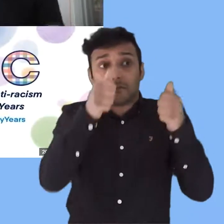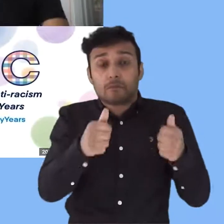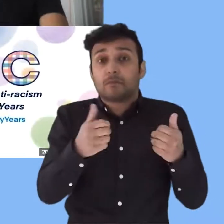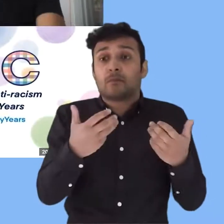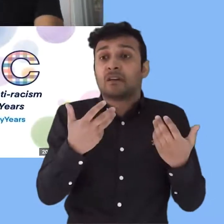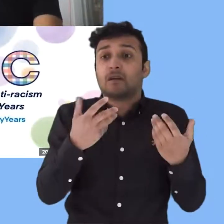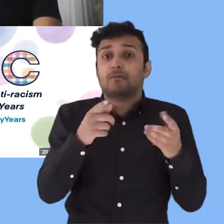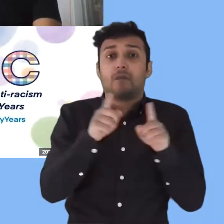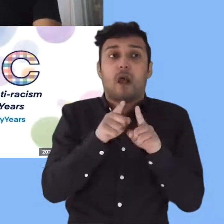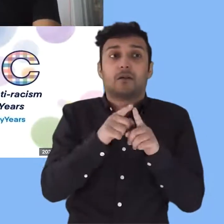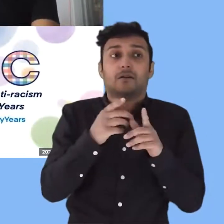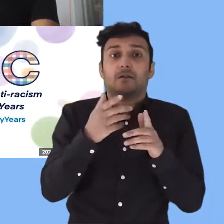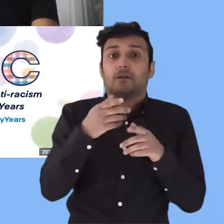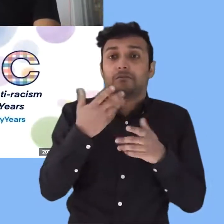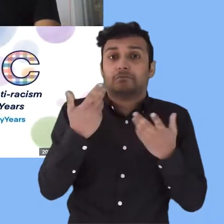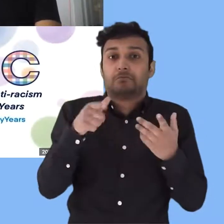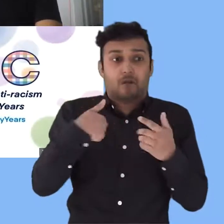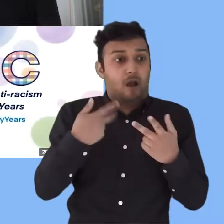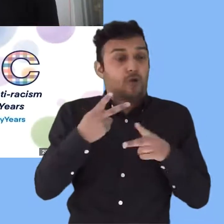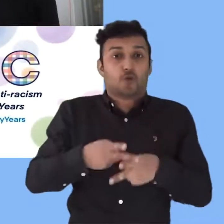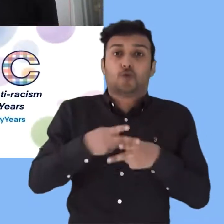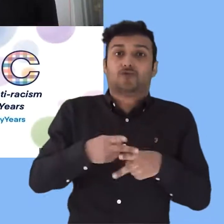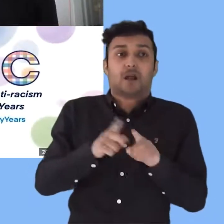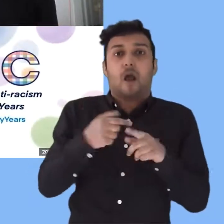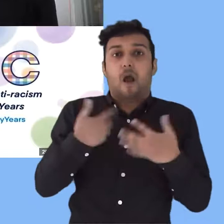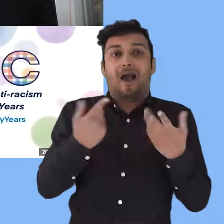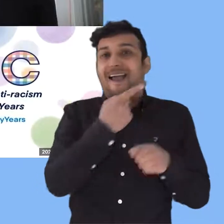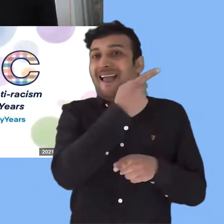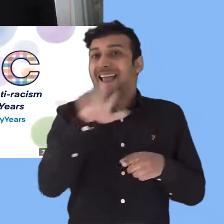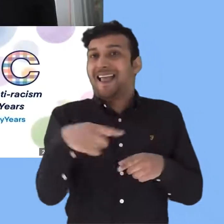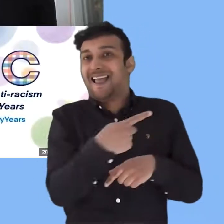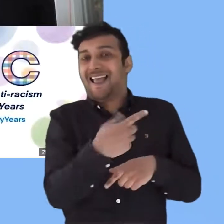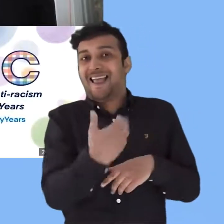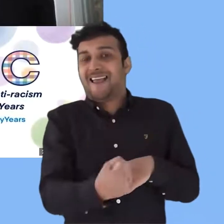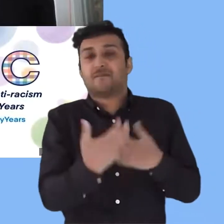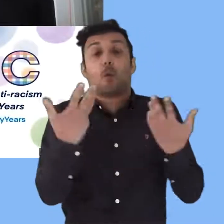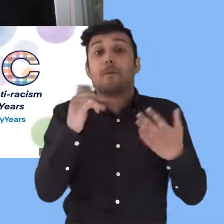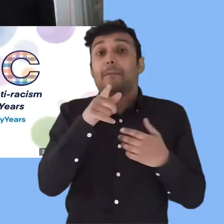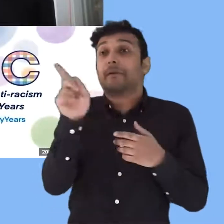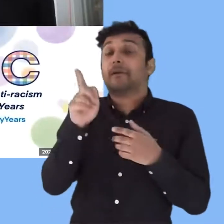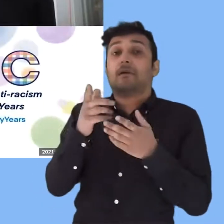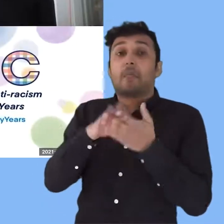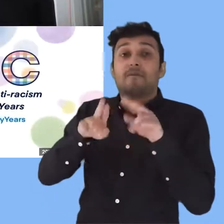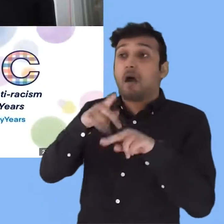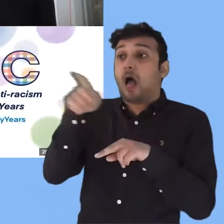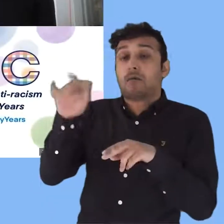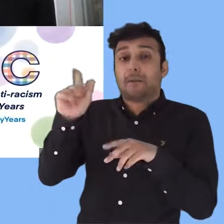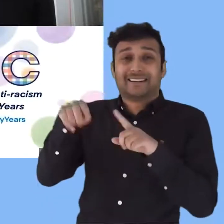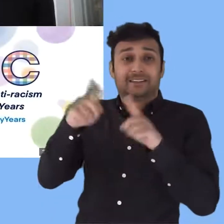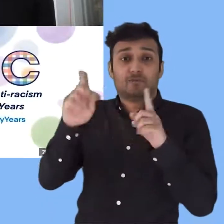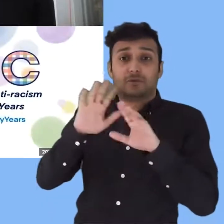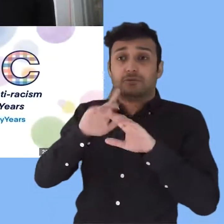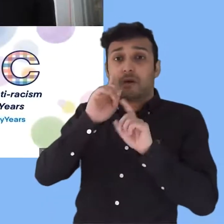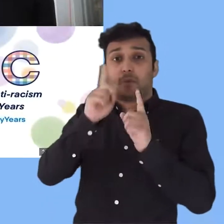parents to help them to access information that that English-speaking, English-reading parents do have access to? In that case, yes, I think that's really,